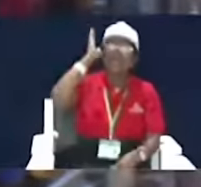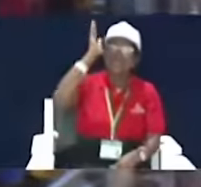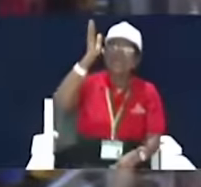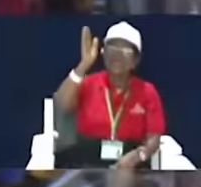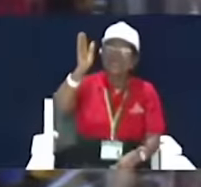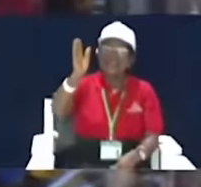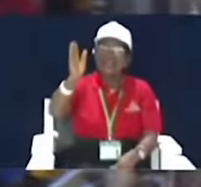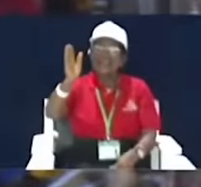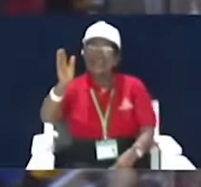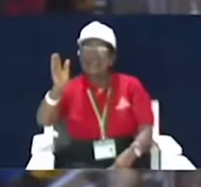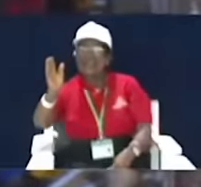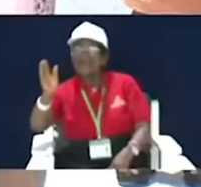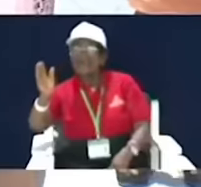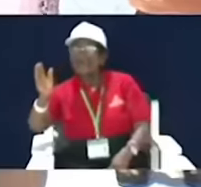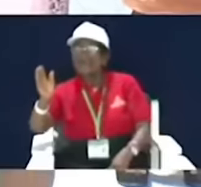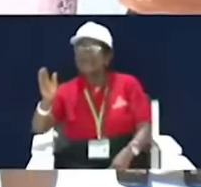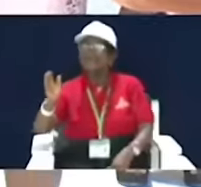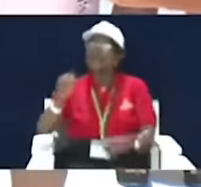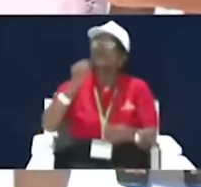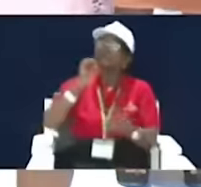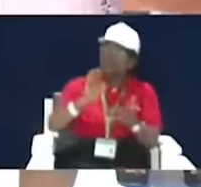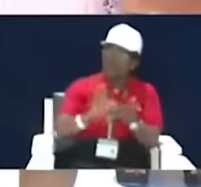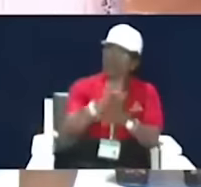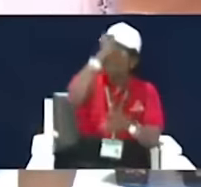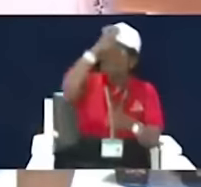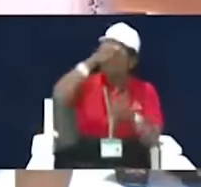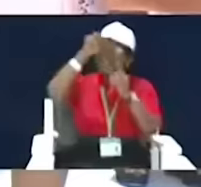I will trust him from